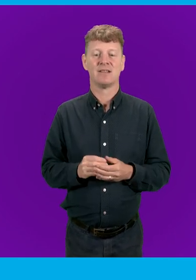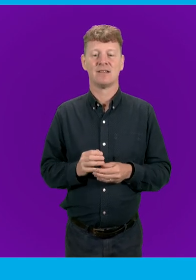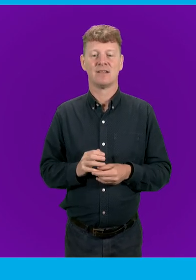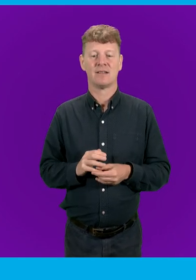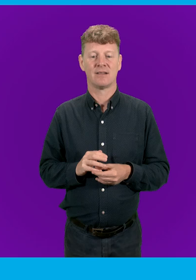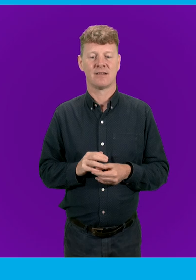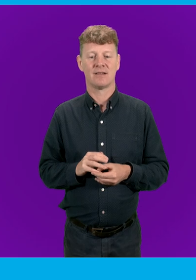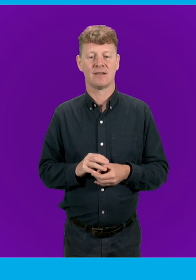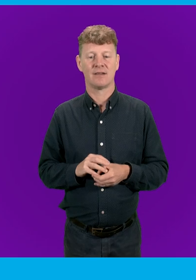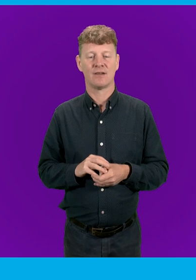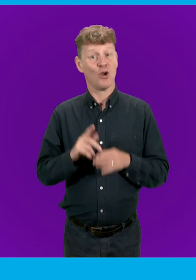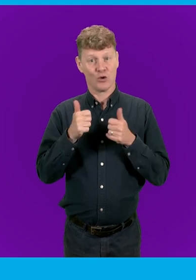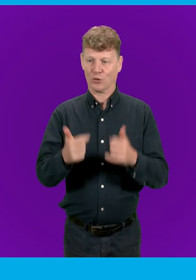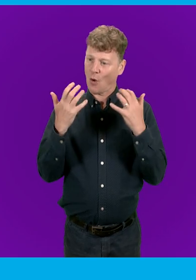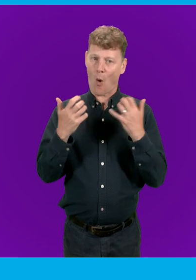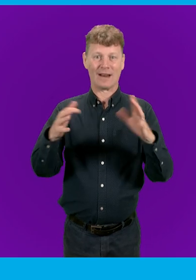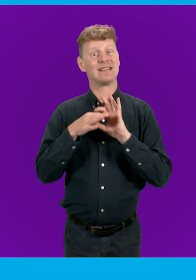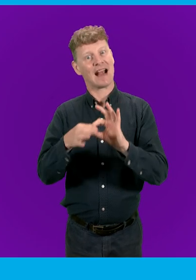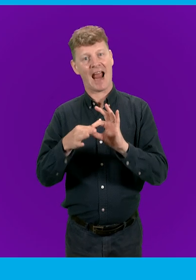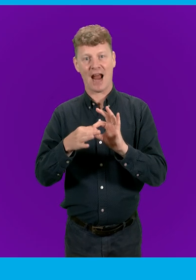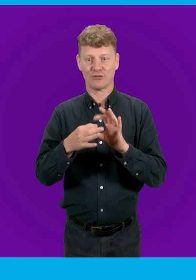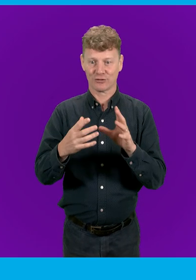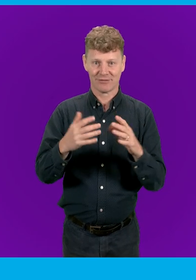Oh, good. We have a nice engaged audience. I just love that.